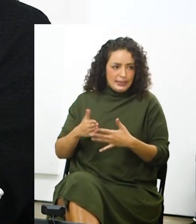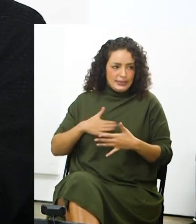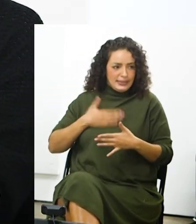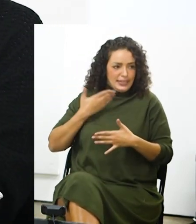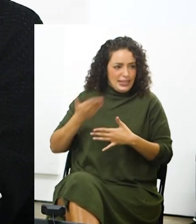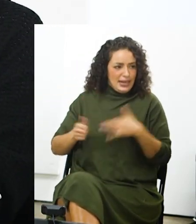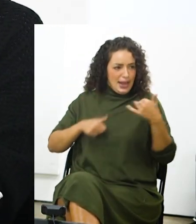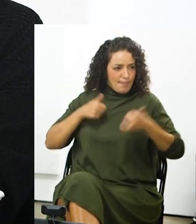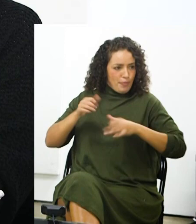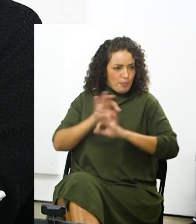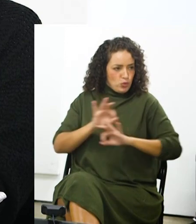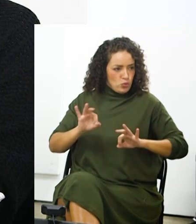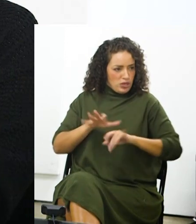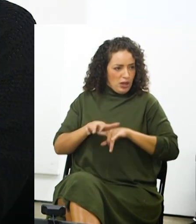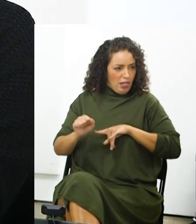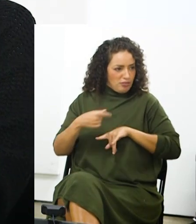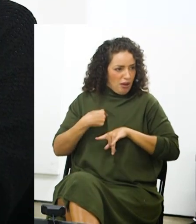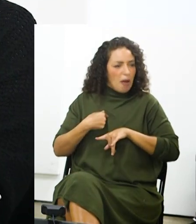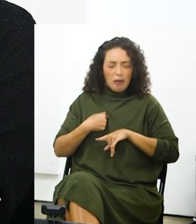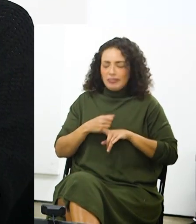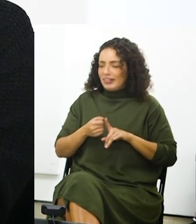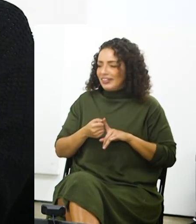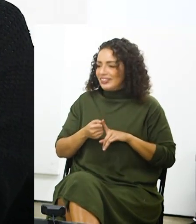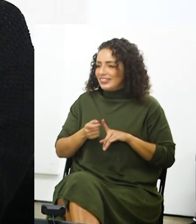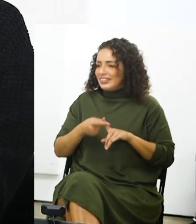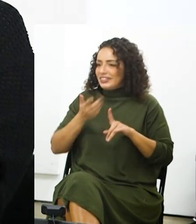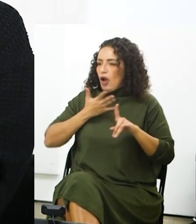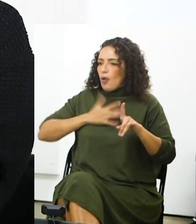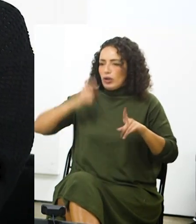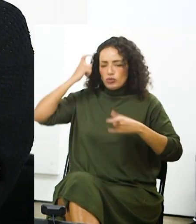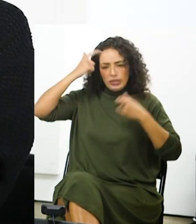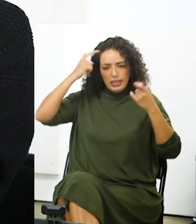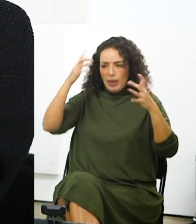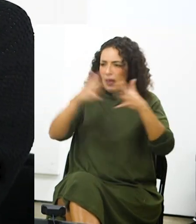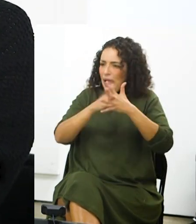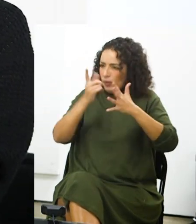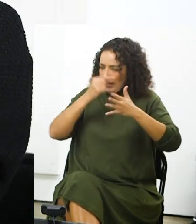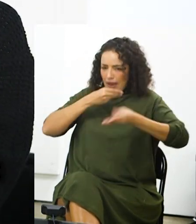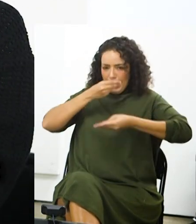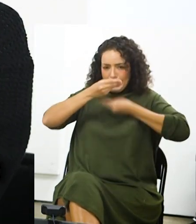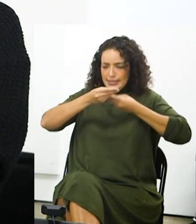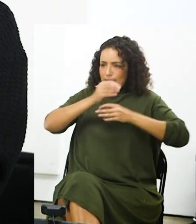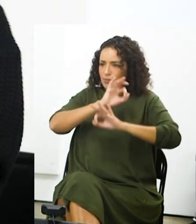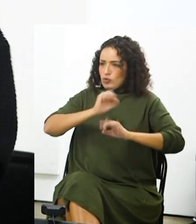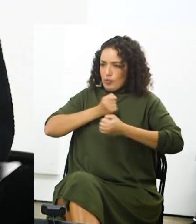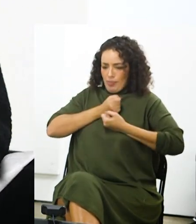kind of wanted to kind of think about like what broad range of music I could have described to people who have different